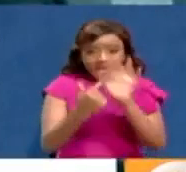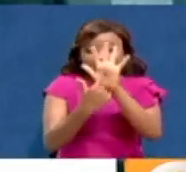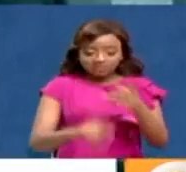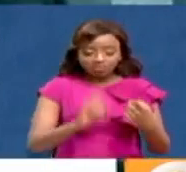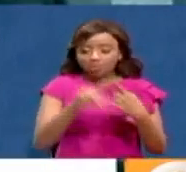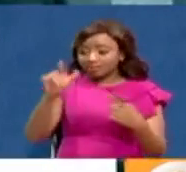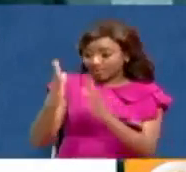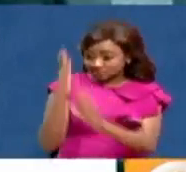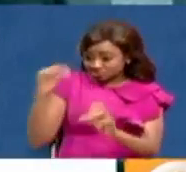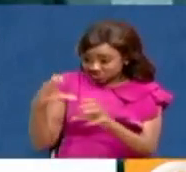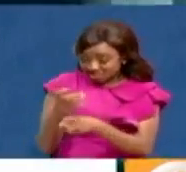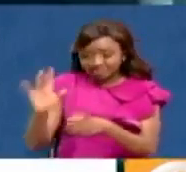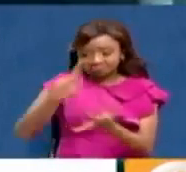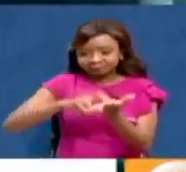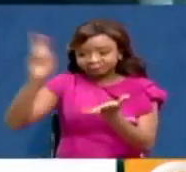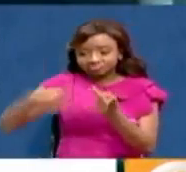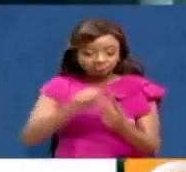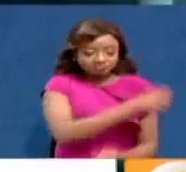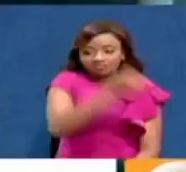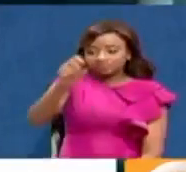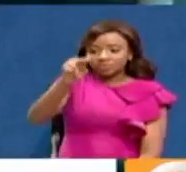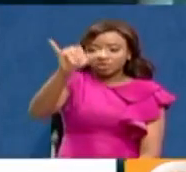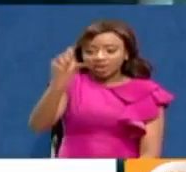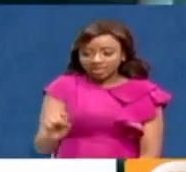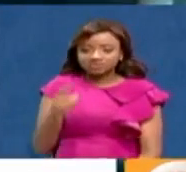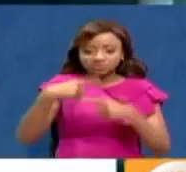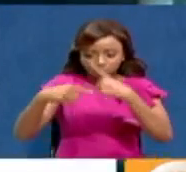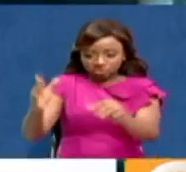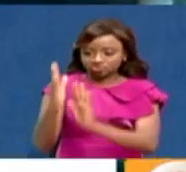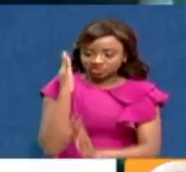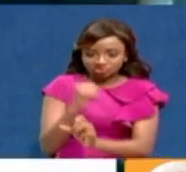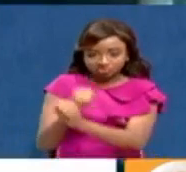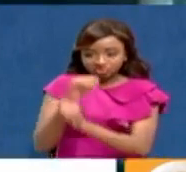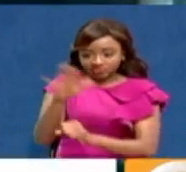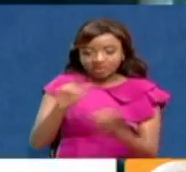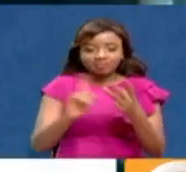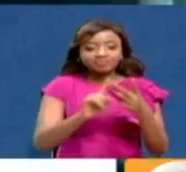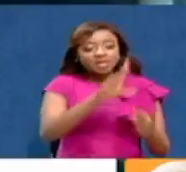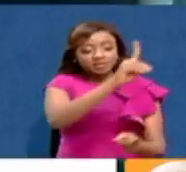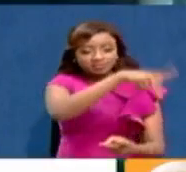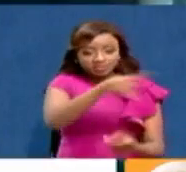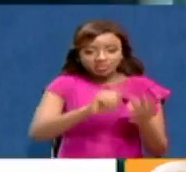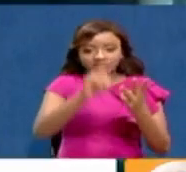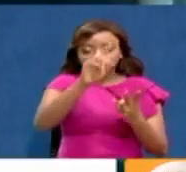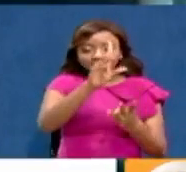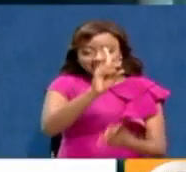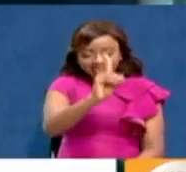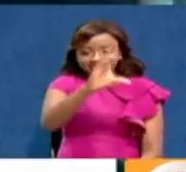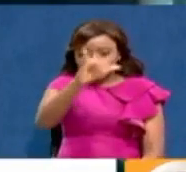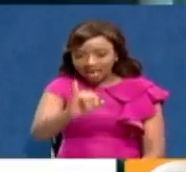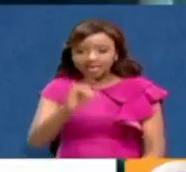firm be suspended and the National Youth Service be tasked with security operations, and that the DPP, the DCI and the